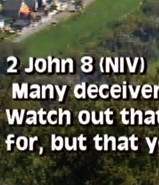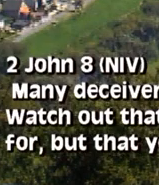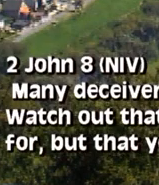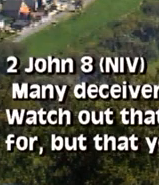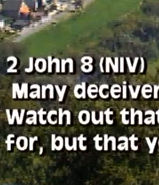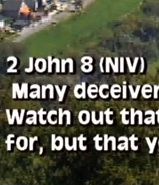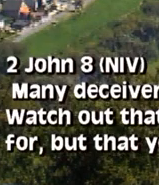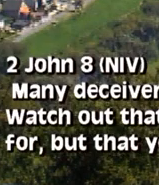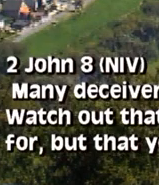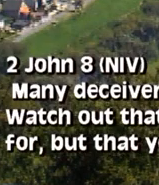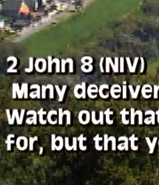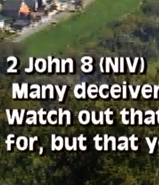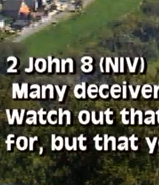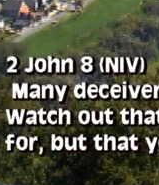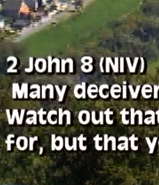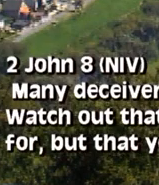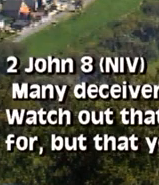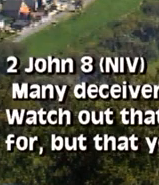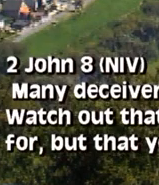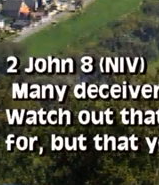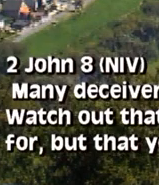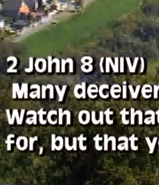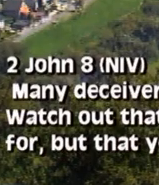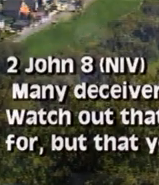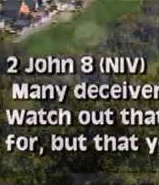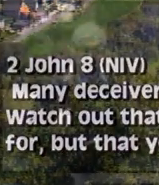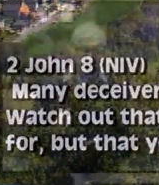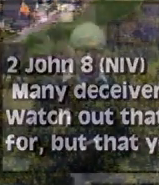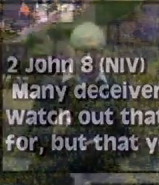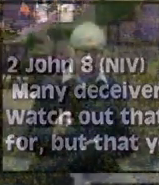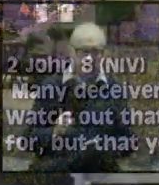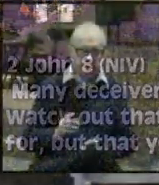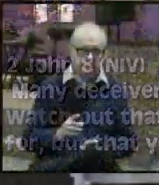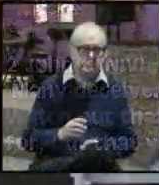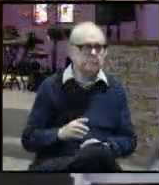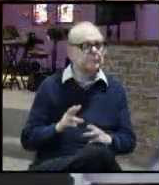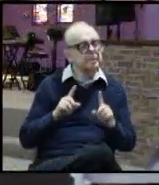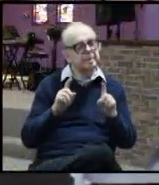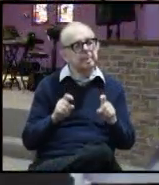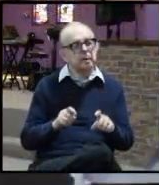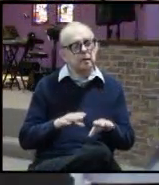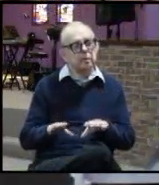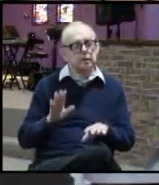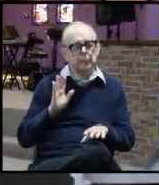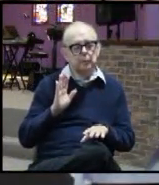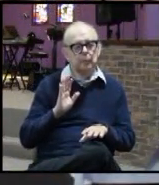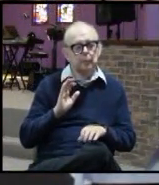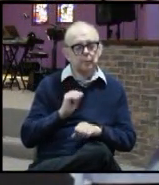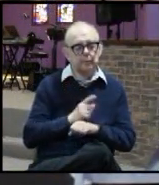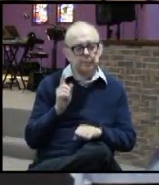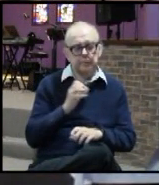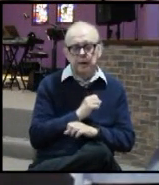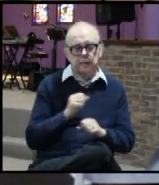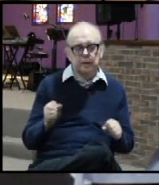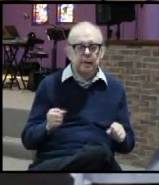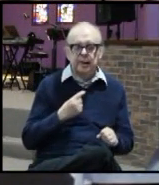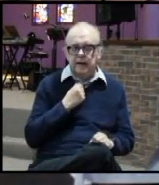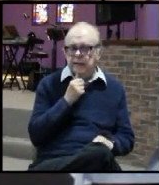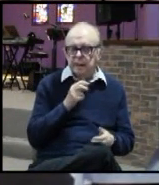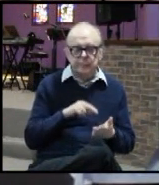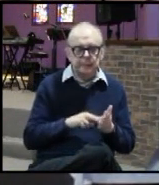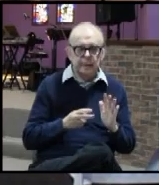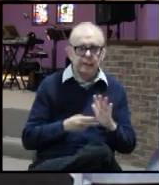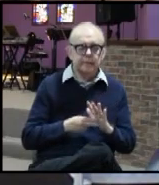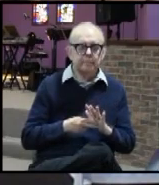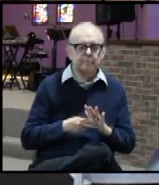what you've worked for, but that you may be rewarded for. Now the question is, do you work for your salvation? No, that's not what he's talking about. What